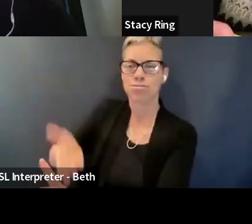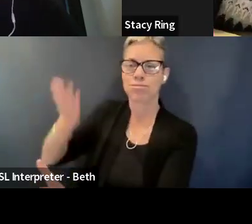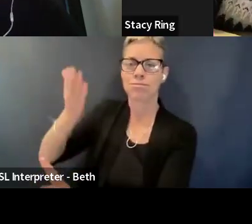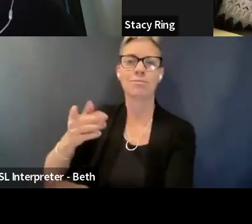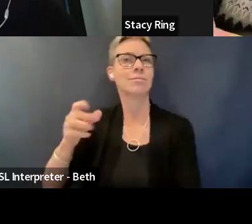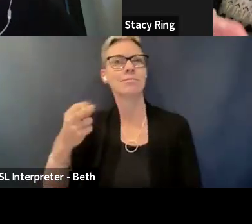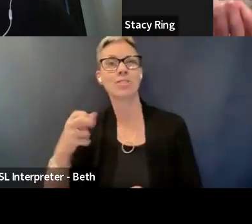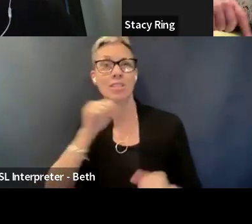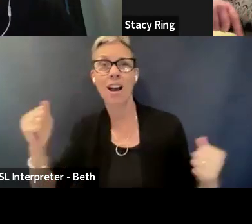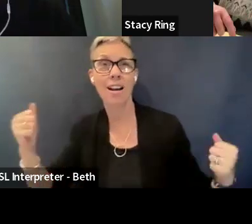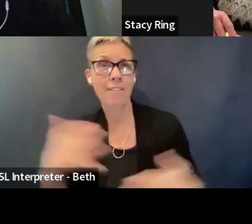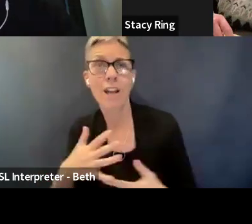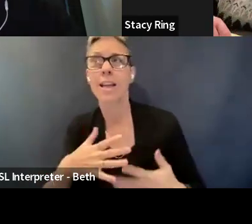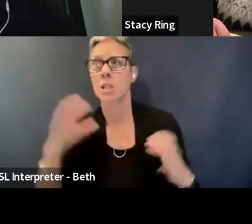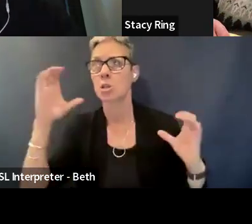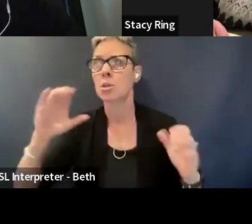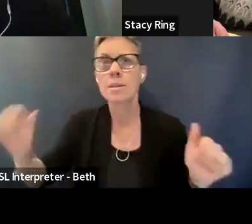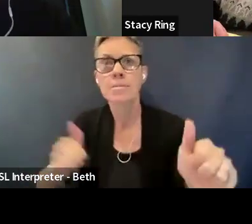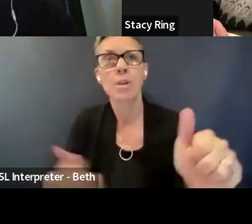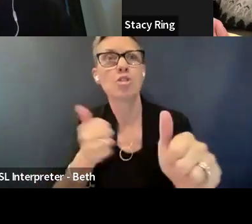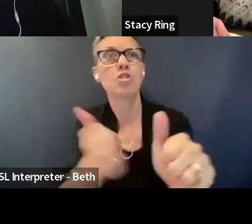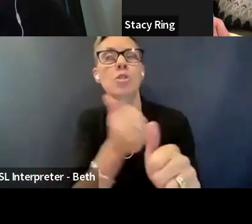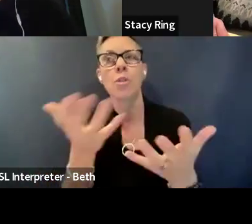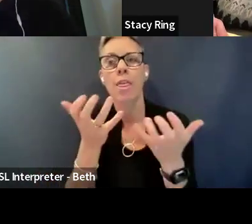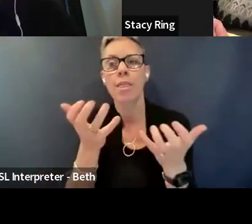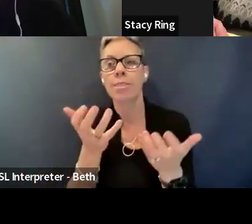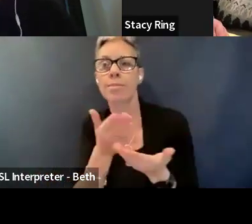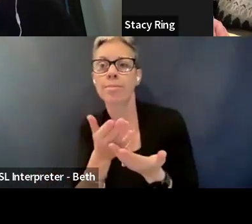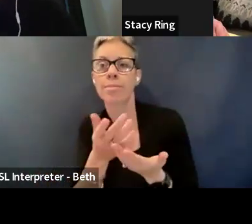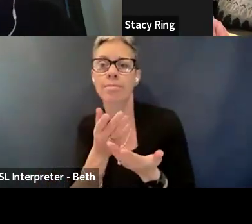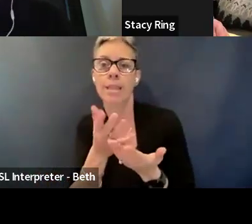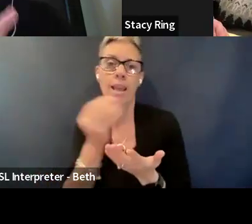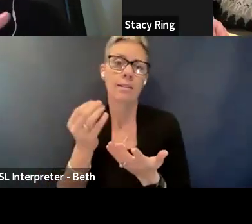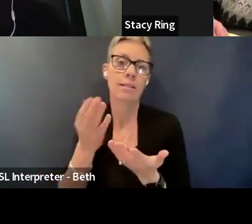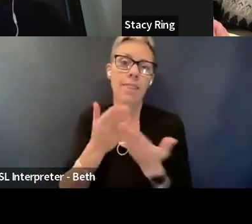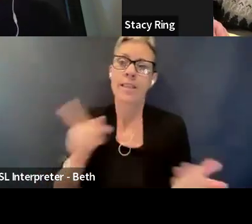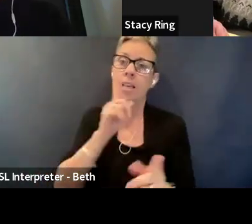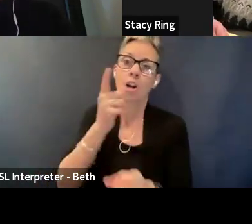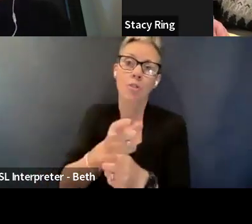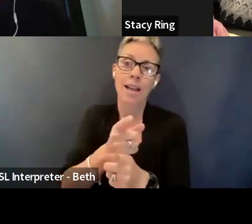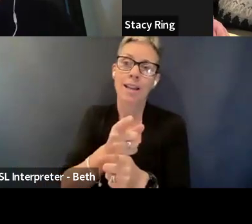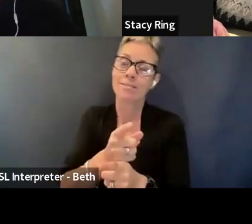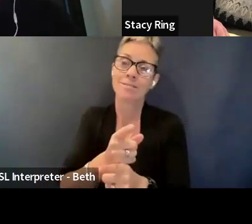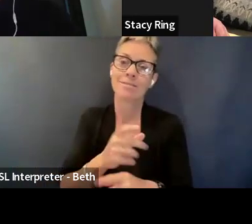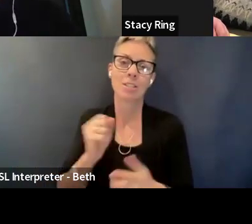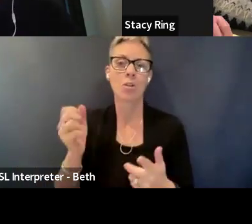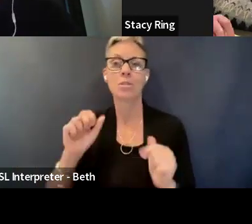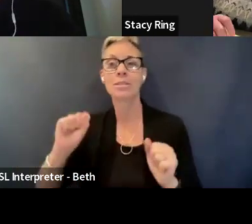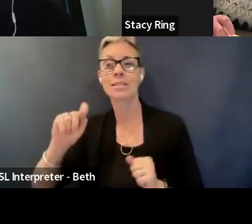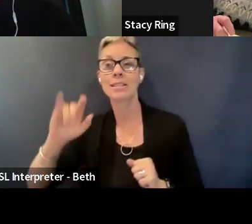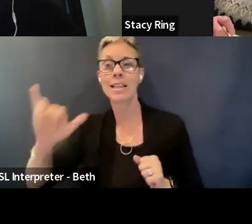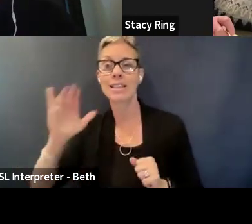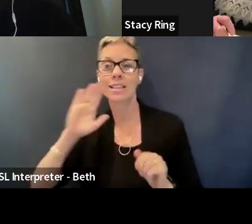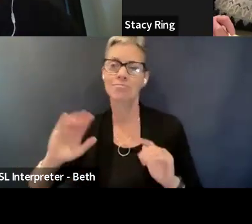afraid to go after for what's right and go all the way to the top. So Stacy, I'm going to let you